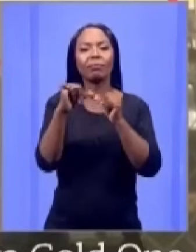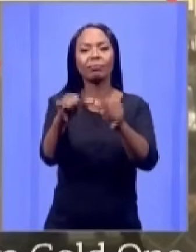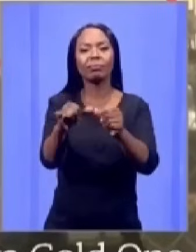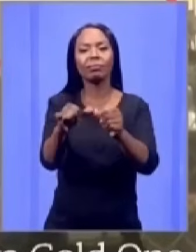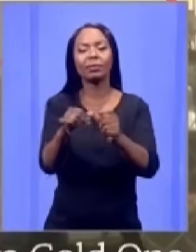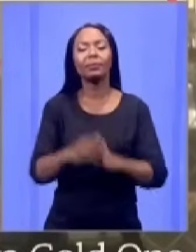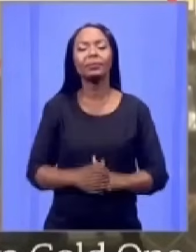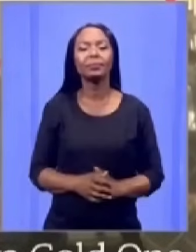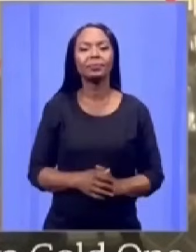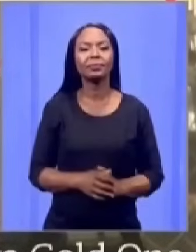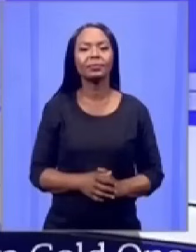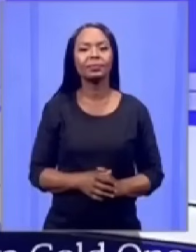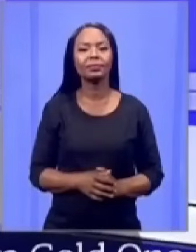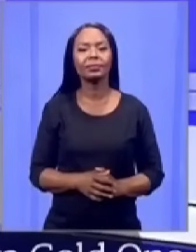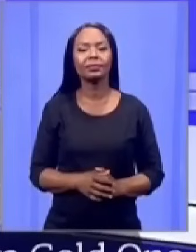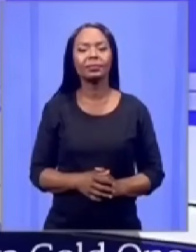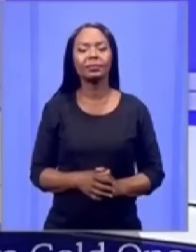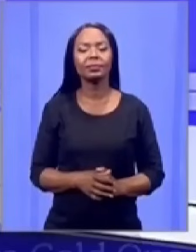a kgutlela madulong.